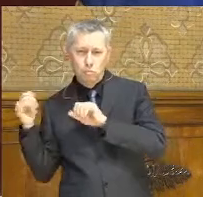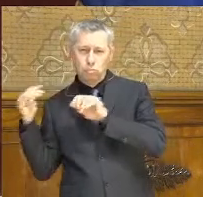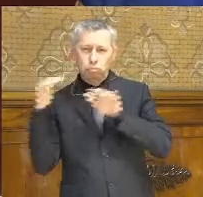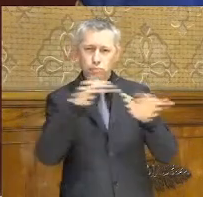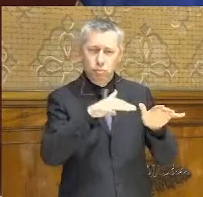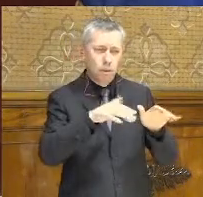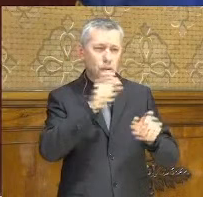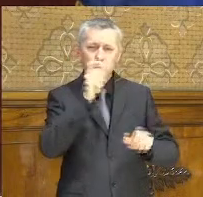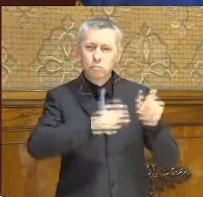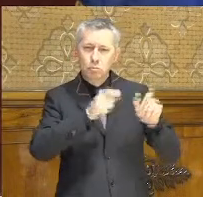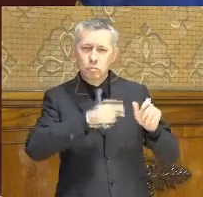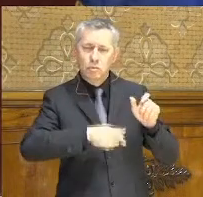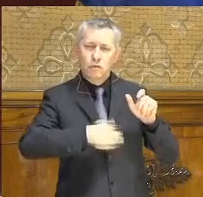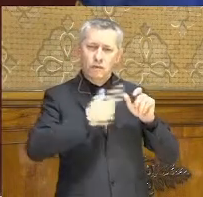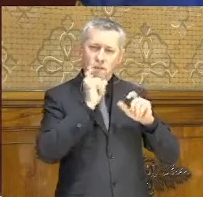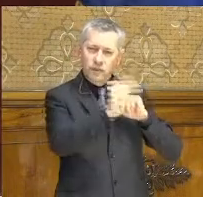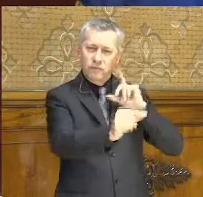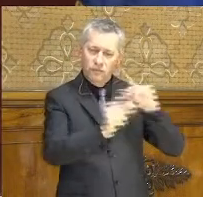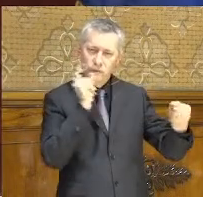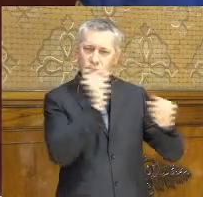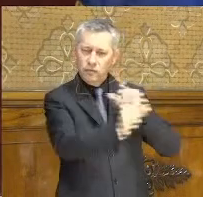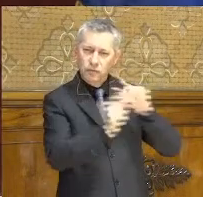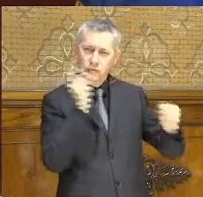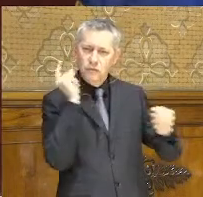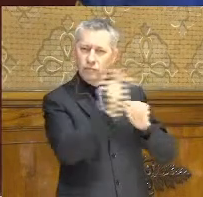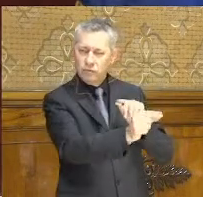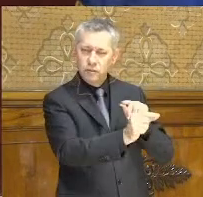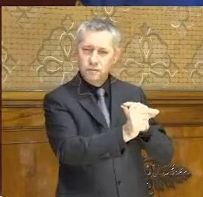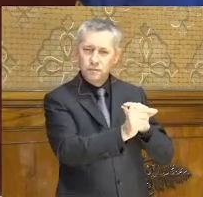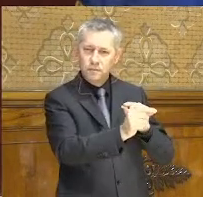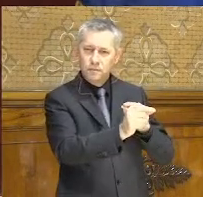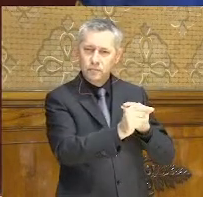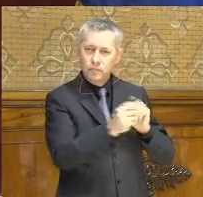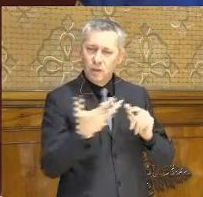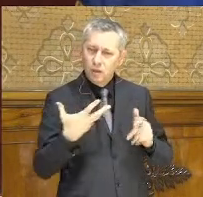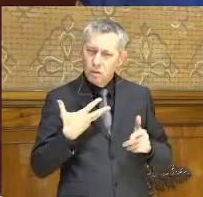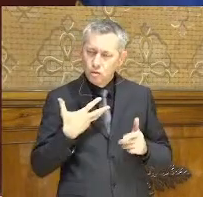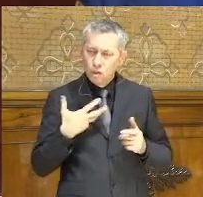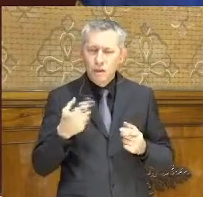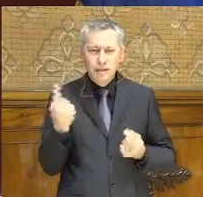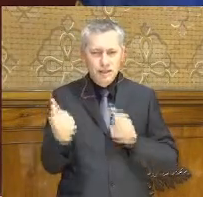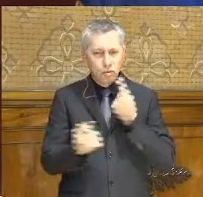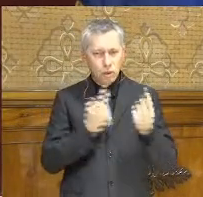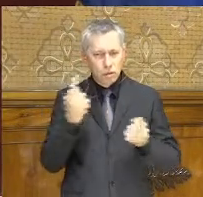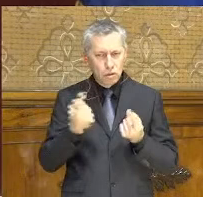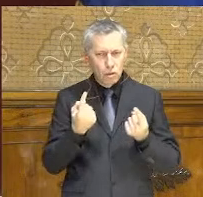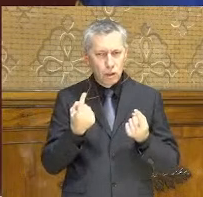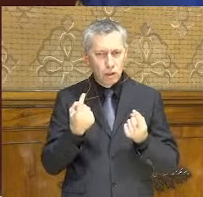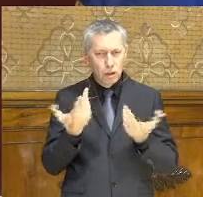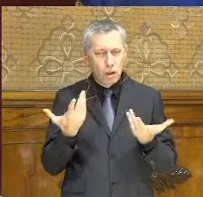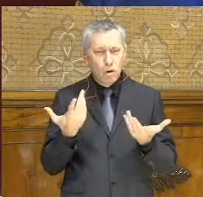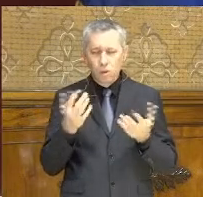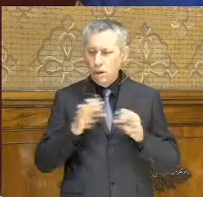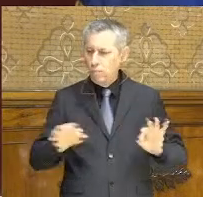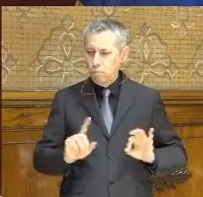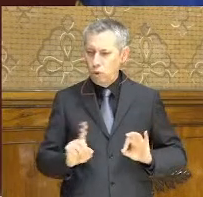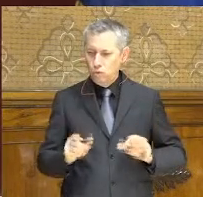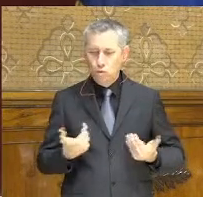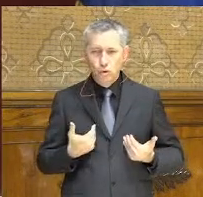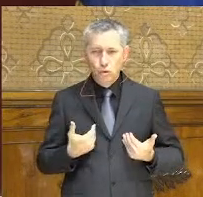displaced. These are circumstances in which being unprepared for the present may be an inflection